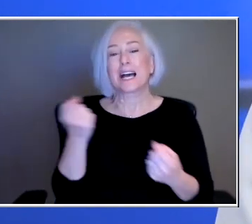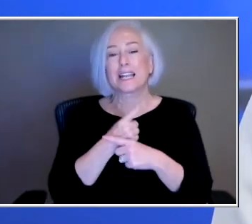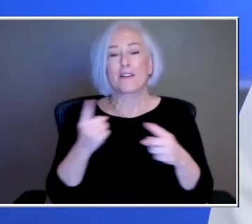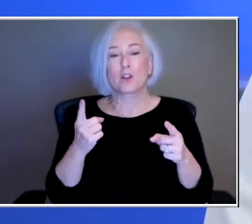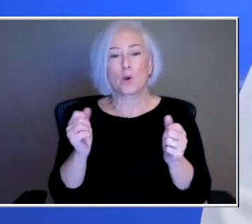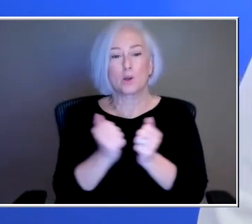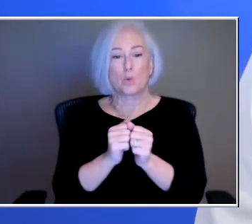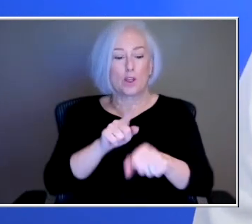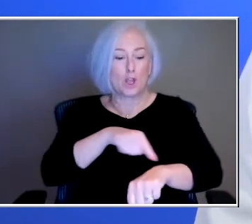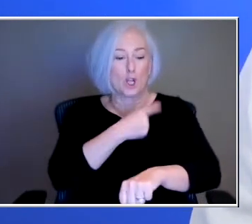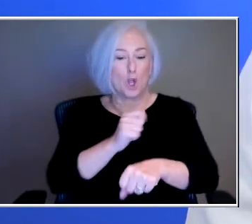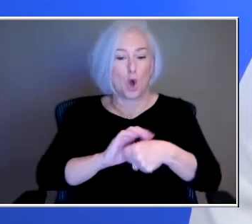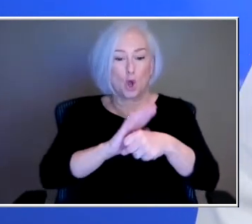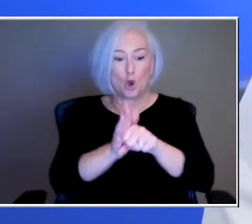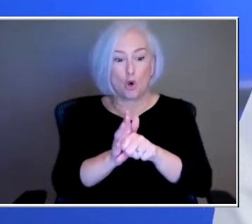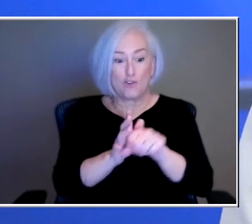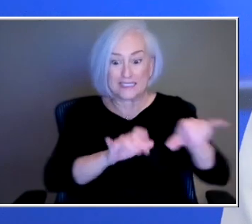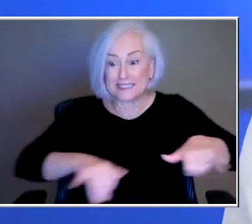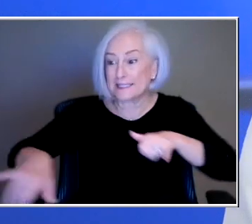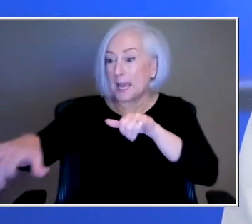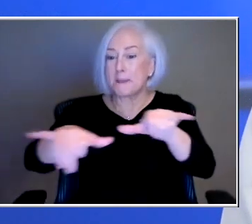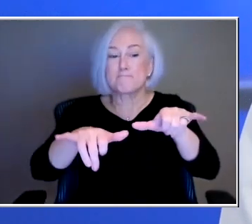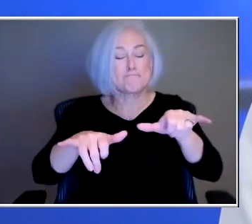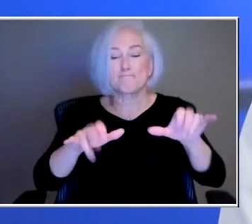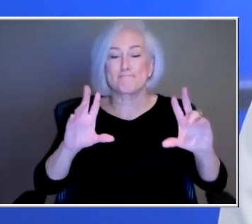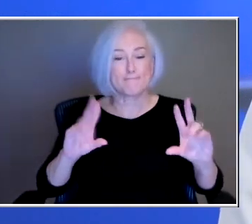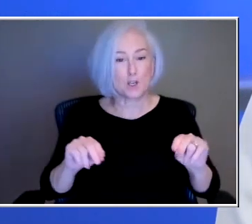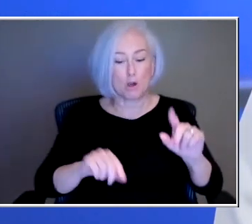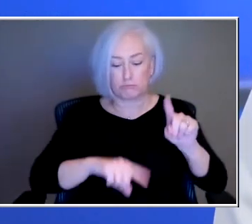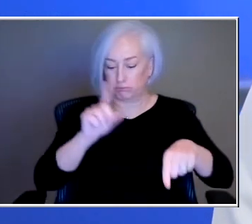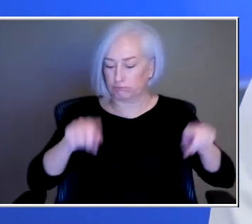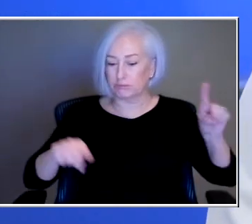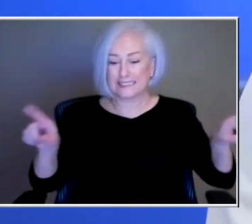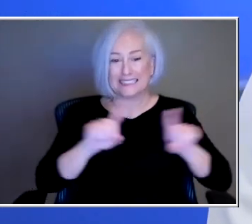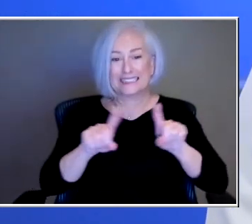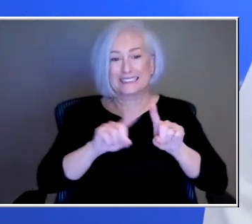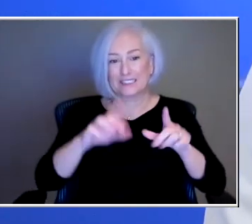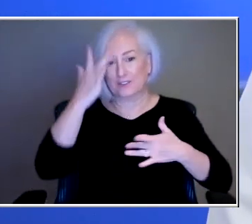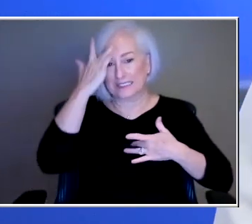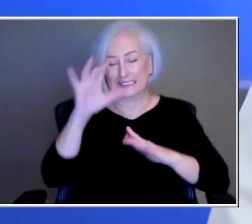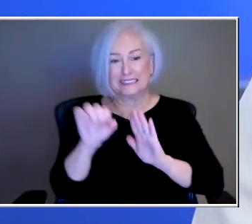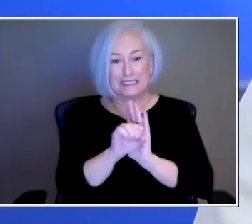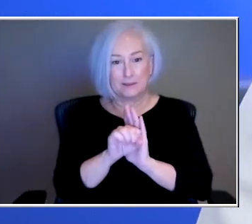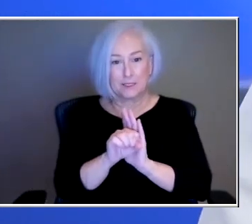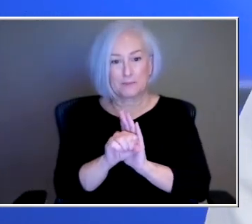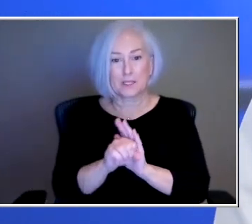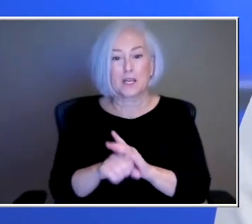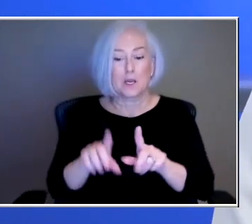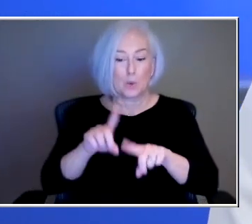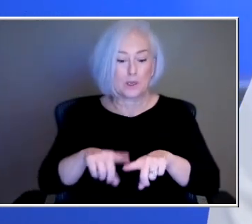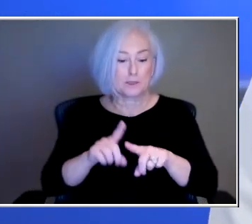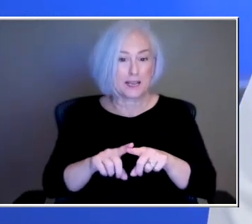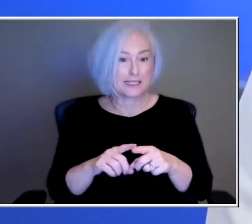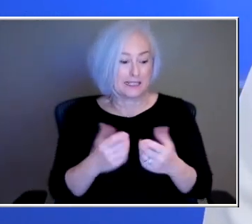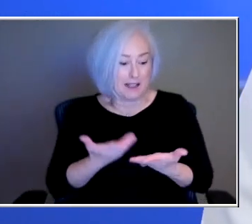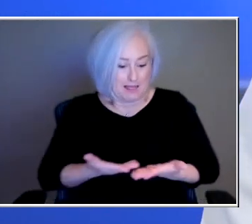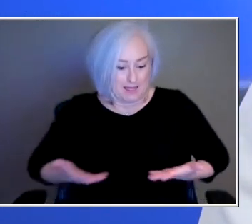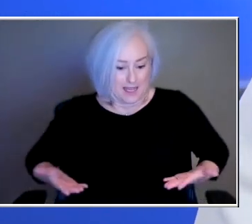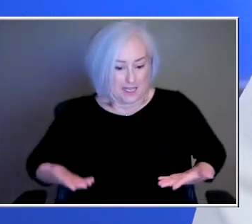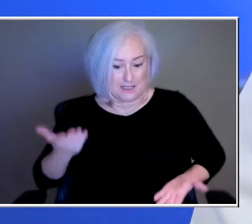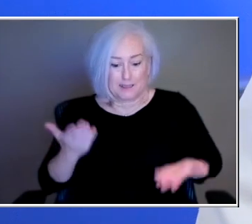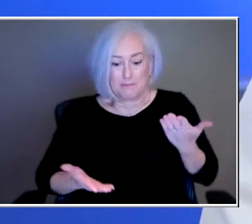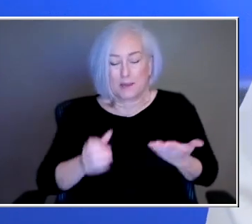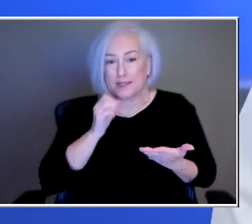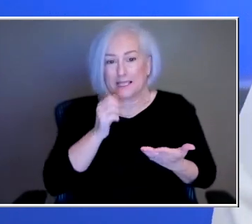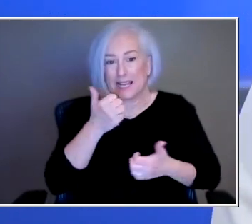symptoms, and it goes to the complexity of probably what's driving that, which is probably lots of different mechanisms, and not every patient has the same